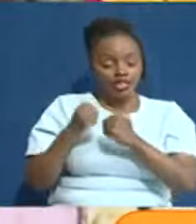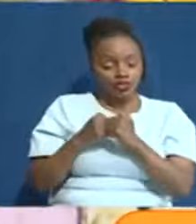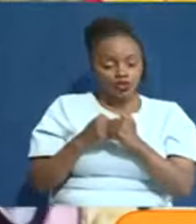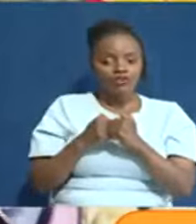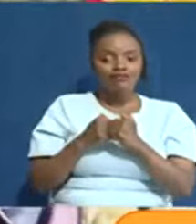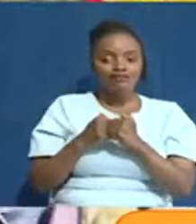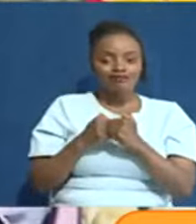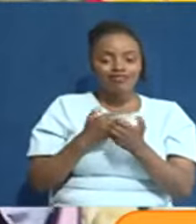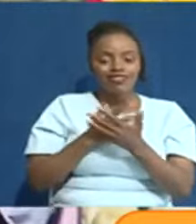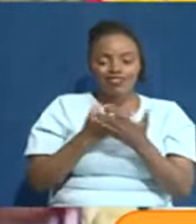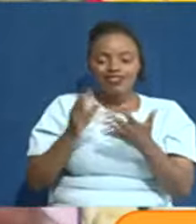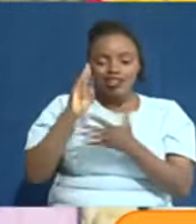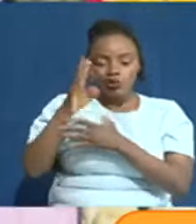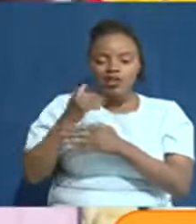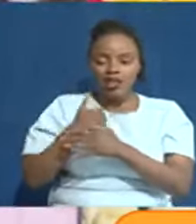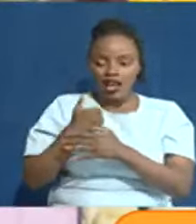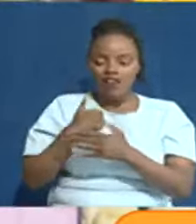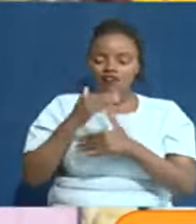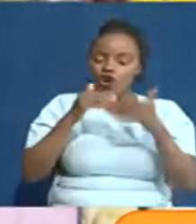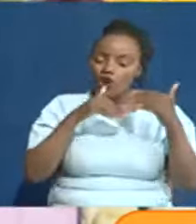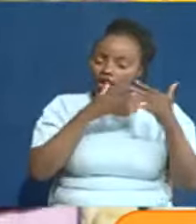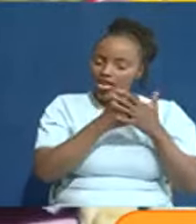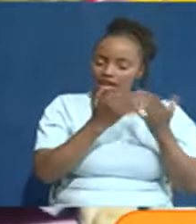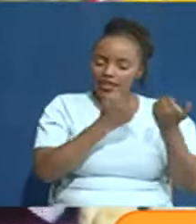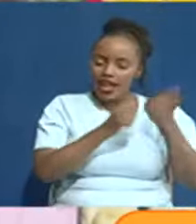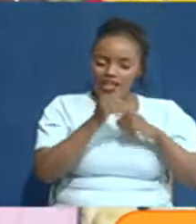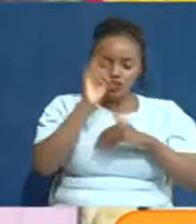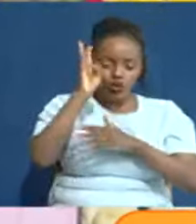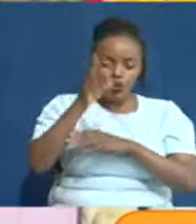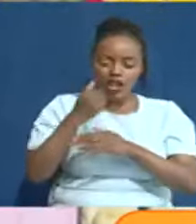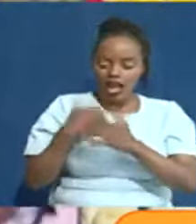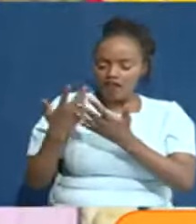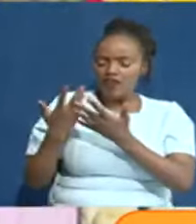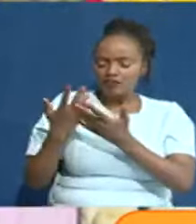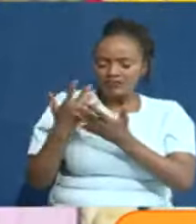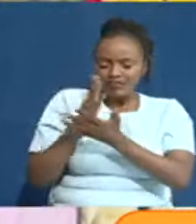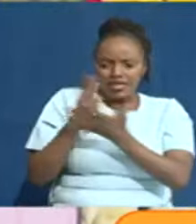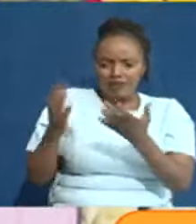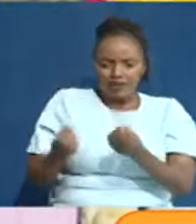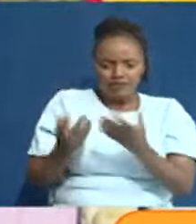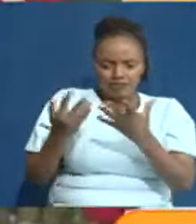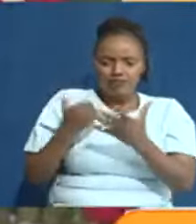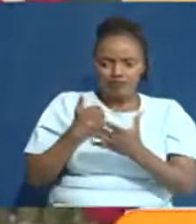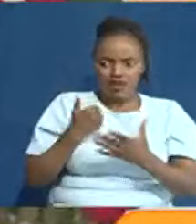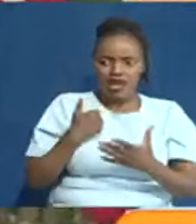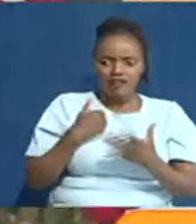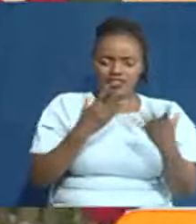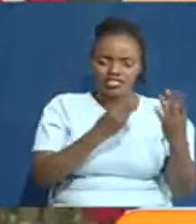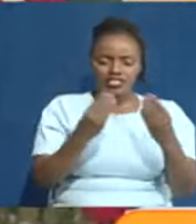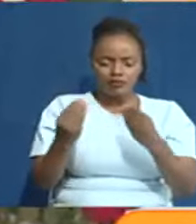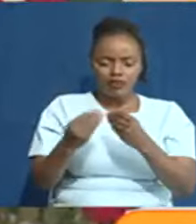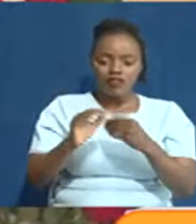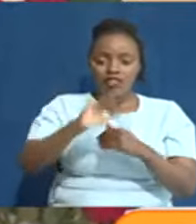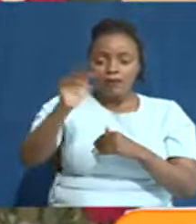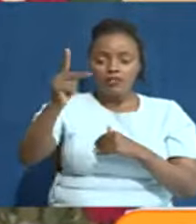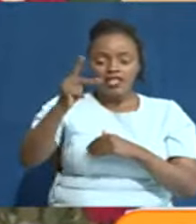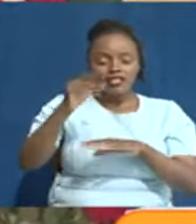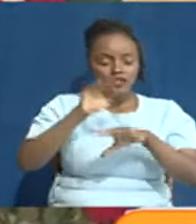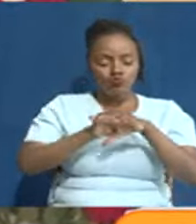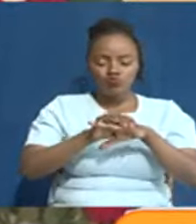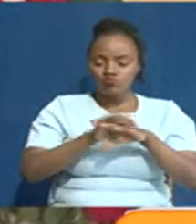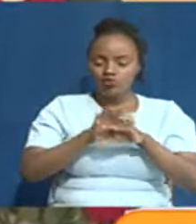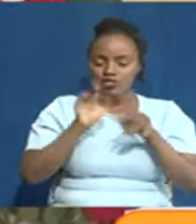will be, for every action, there will be a reaction. It is that simple. People of the mountain are very good